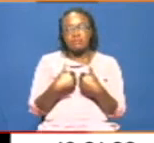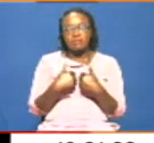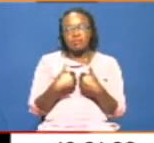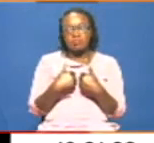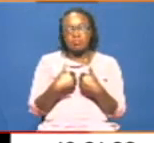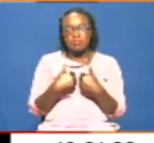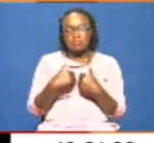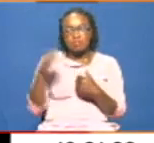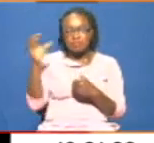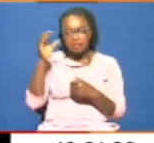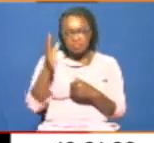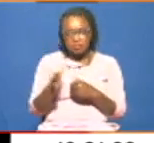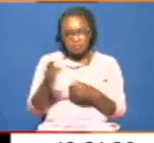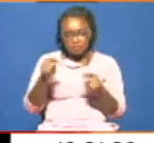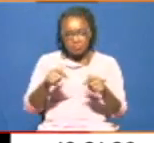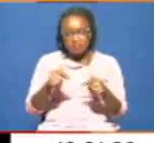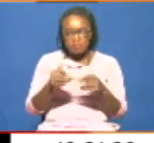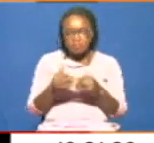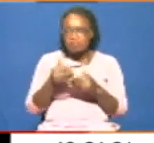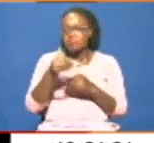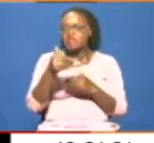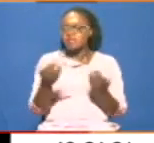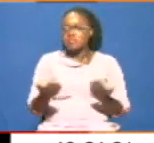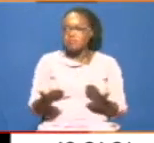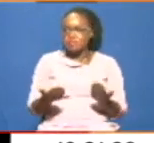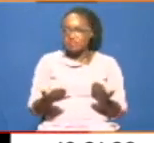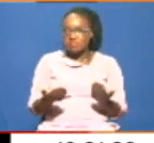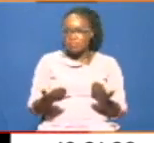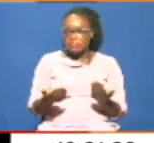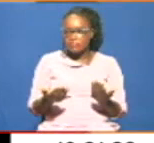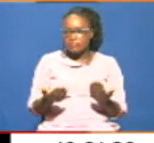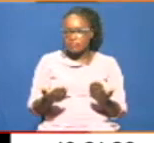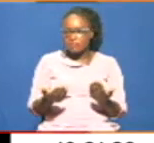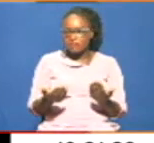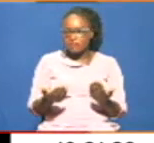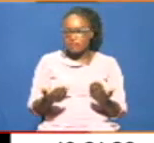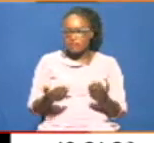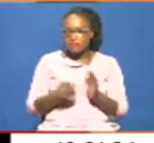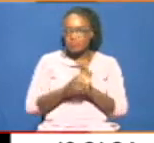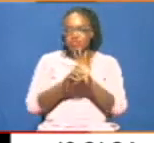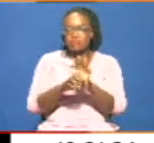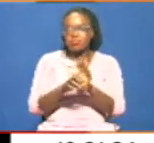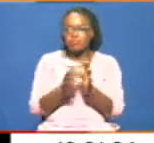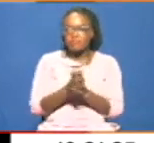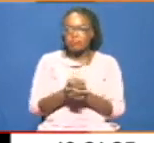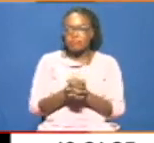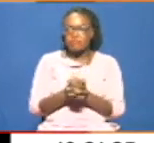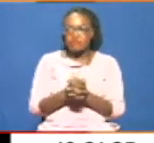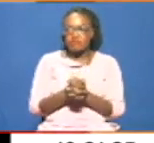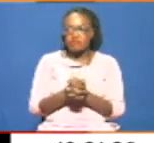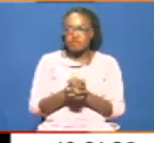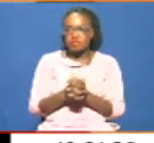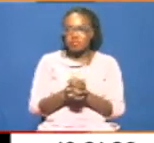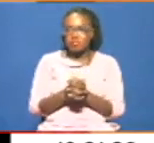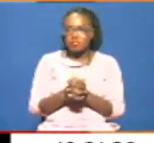consumers today and where we are heading to, because our, for example, we have a very robust